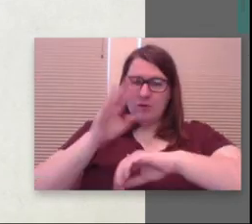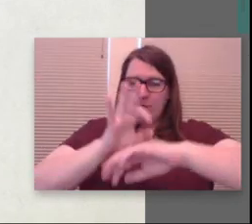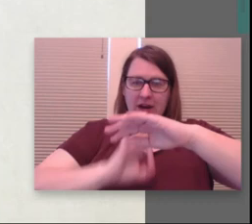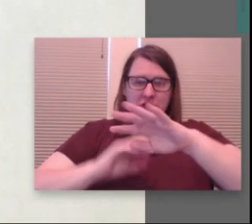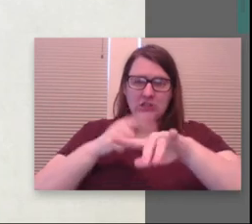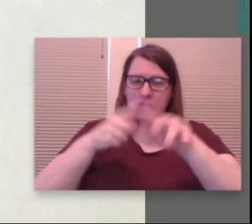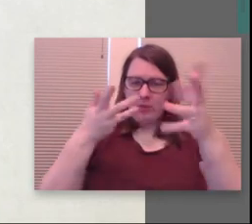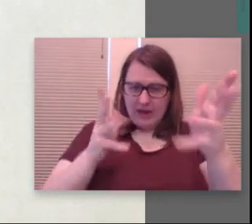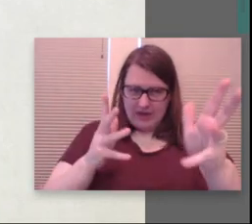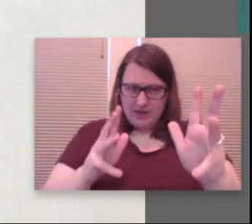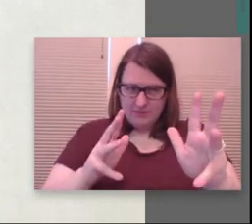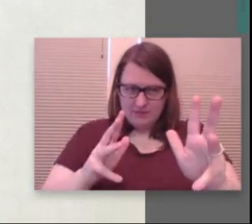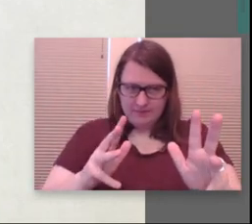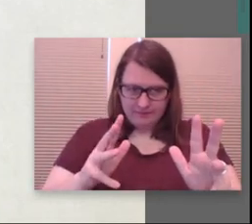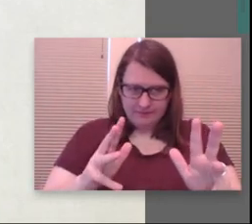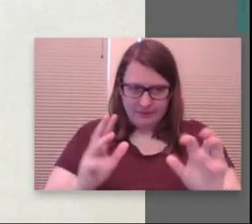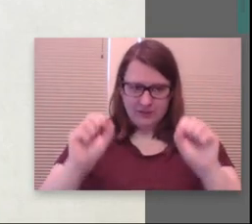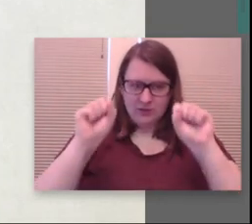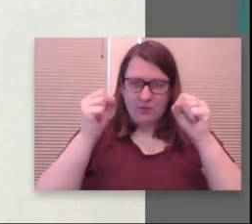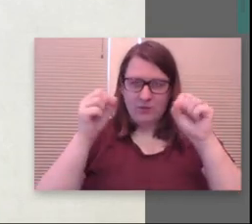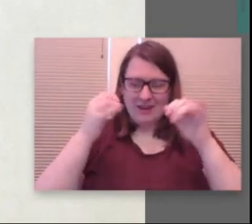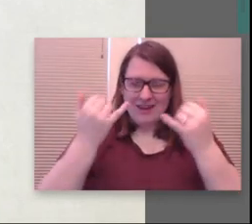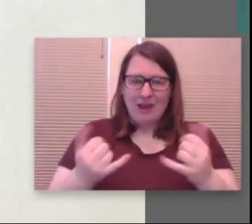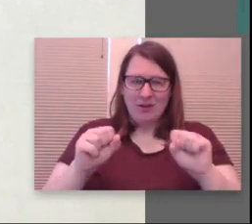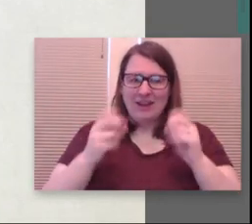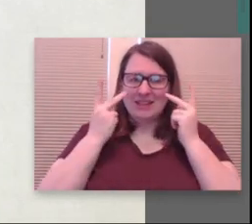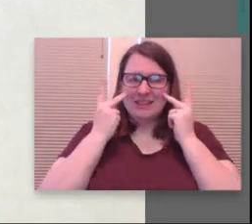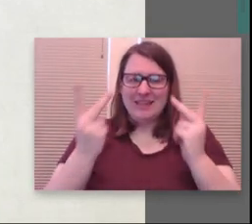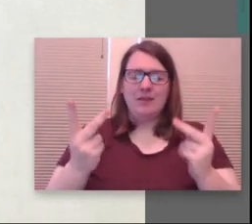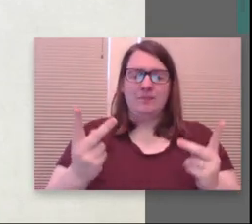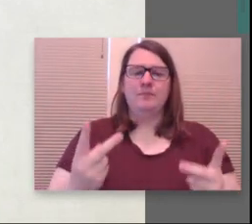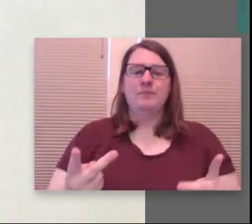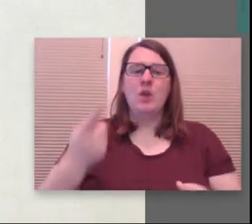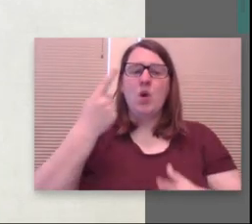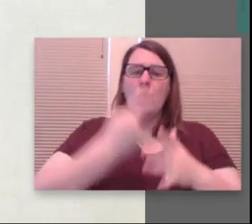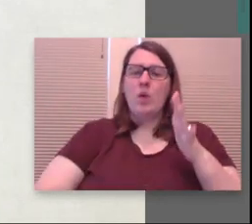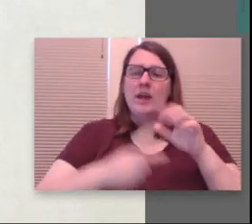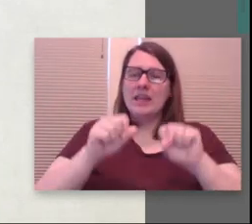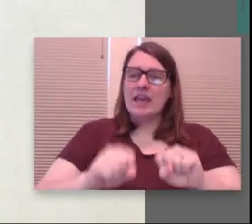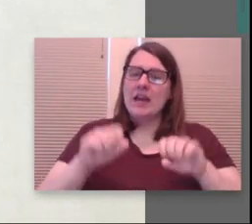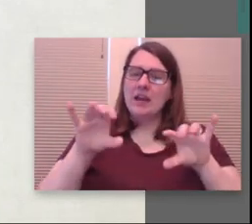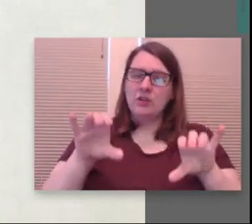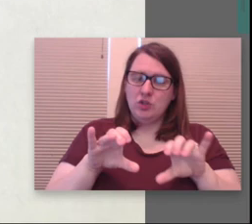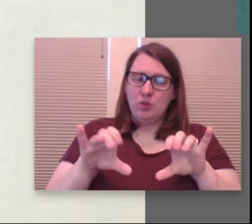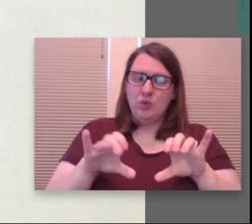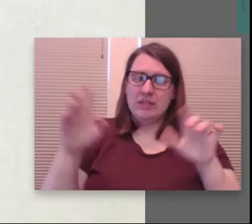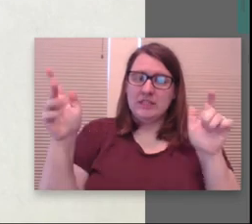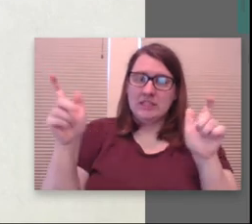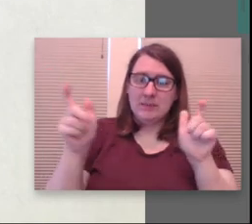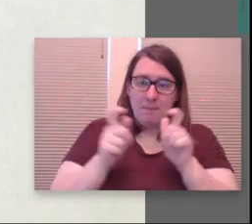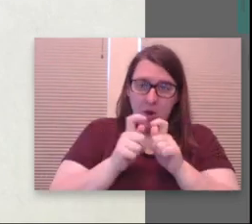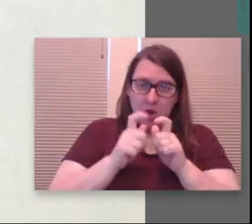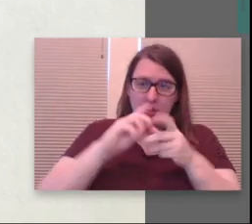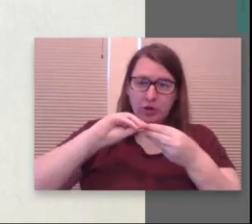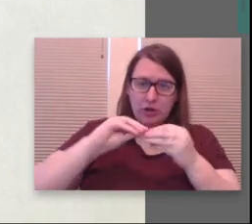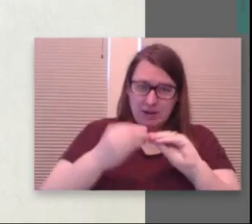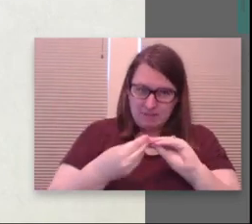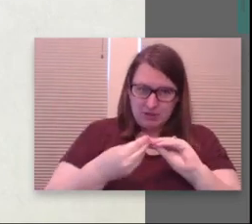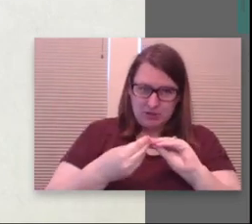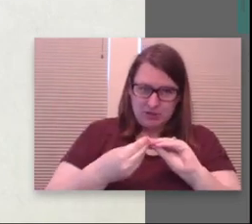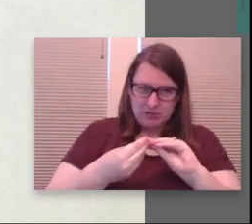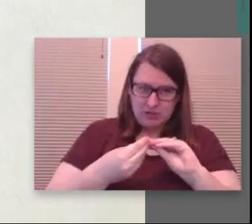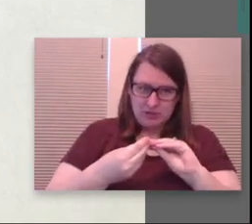They're both in fractions already. So now I can see, what can I do with the